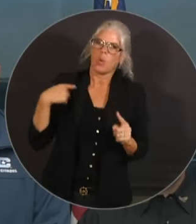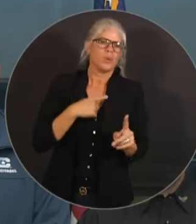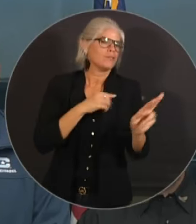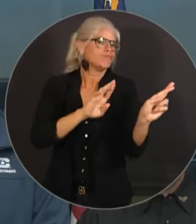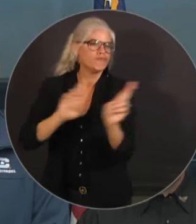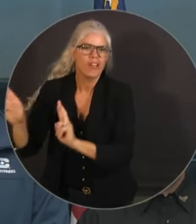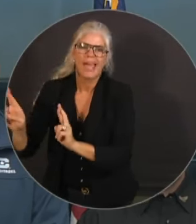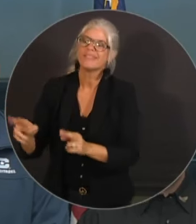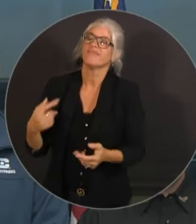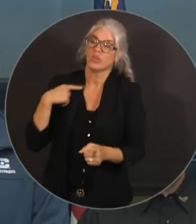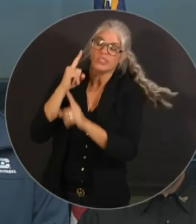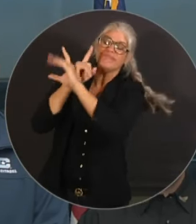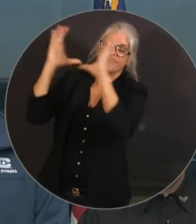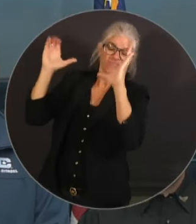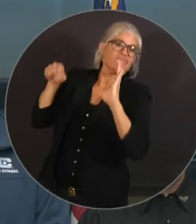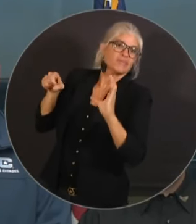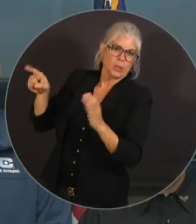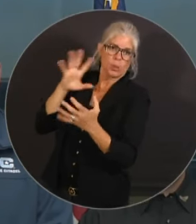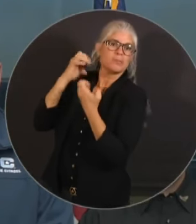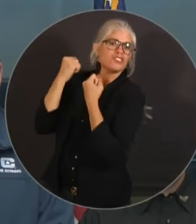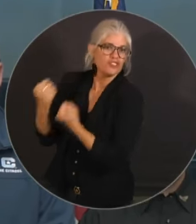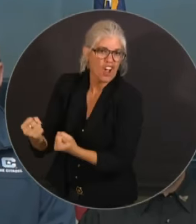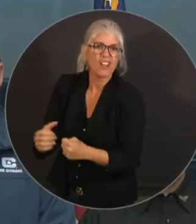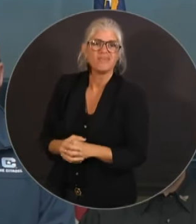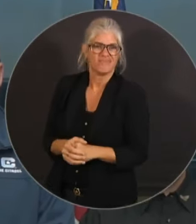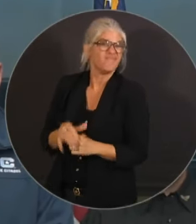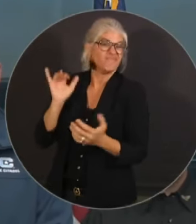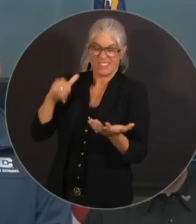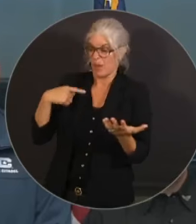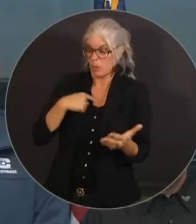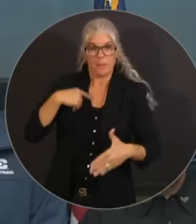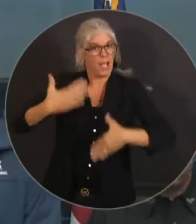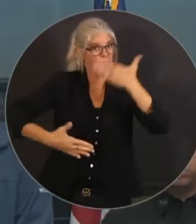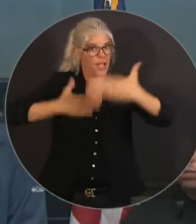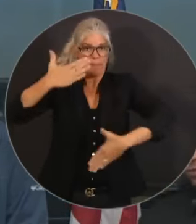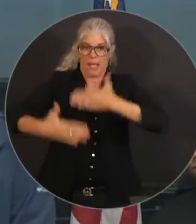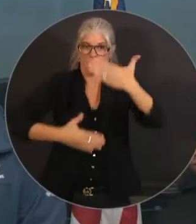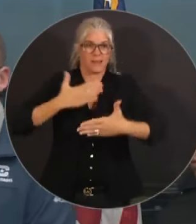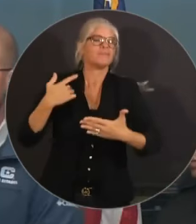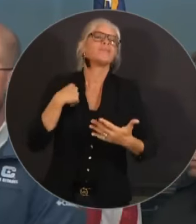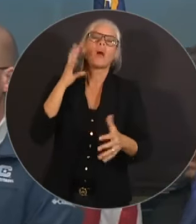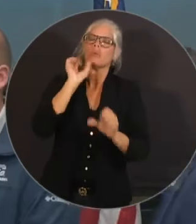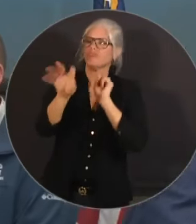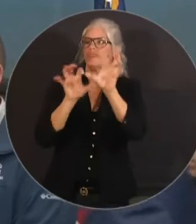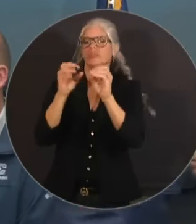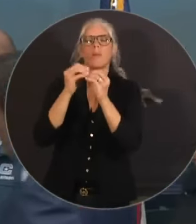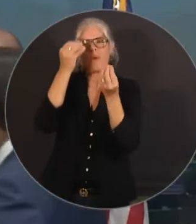strong as possible, and that is exactly how our response is going to be. Okay, we'll have more updates later in the day.